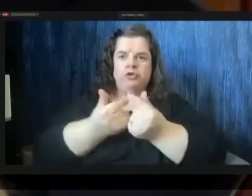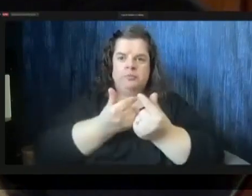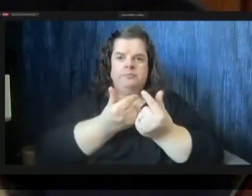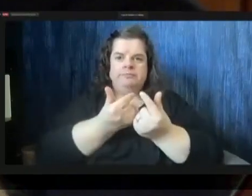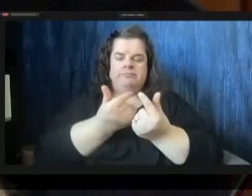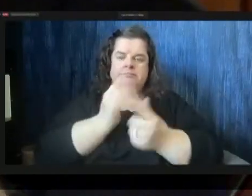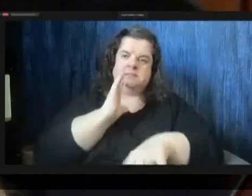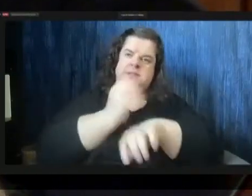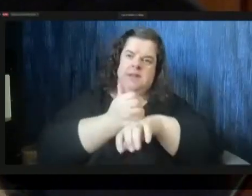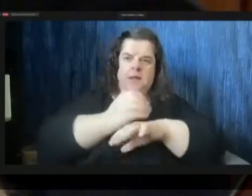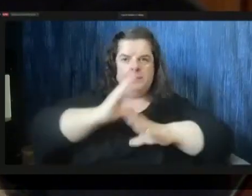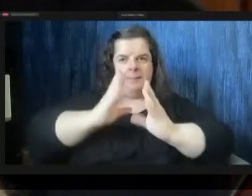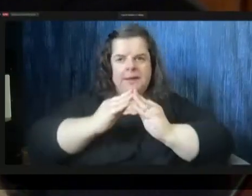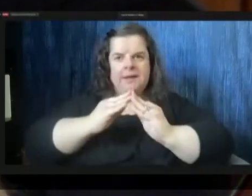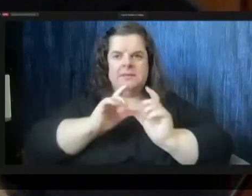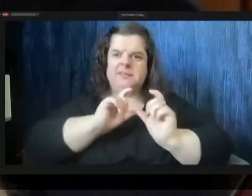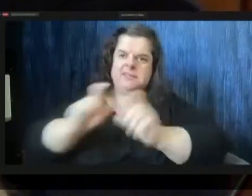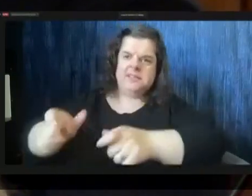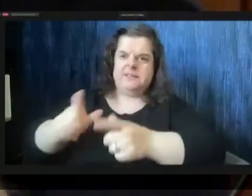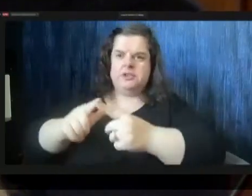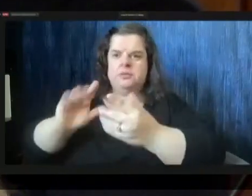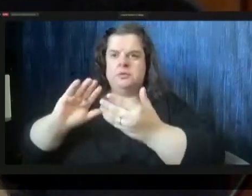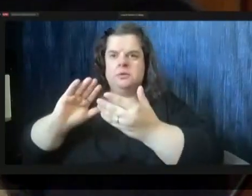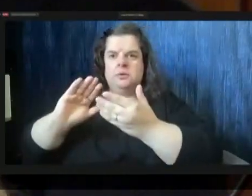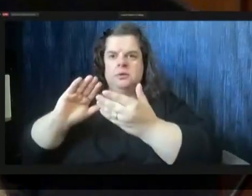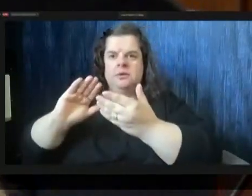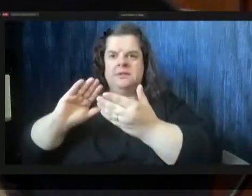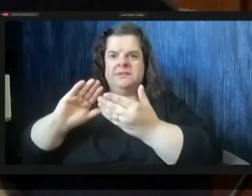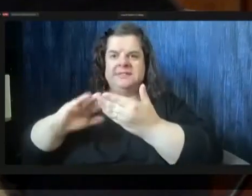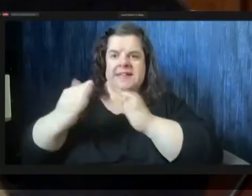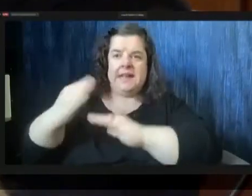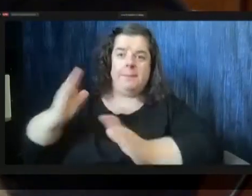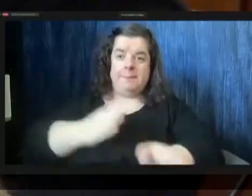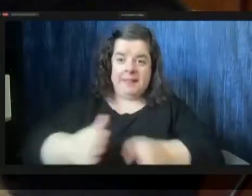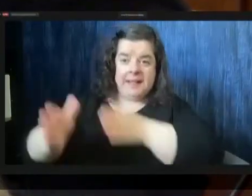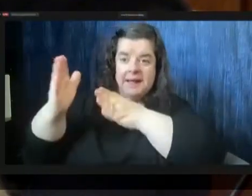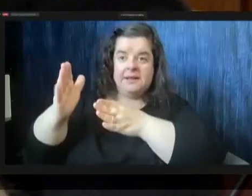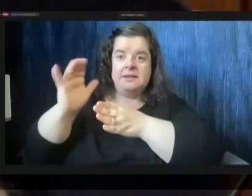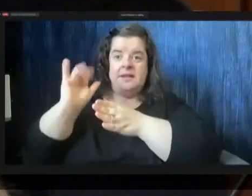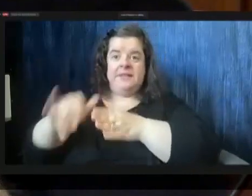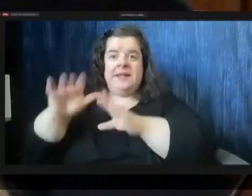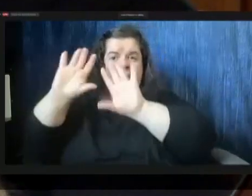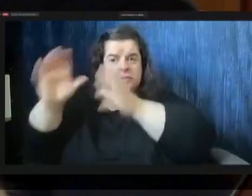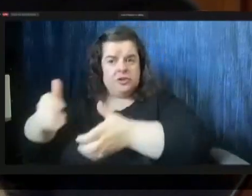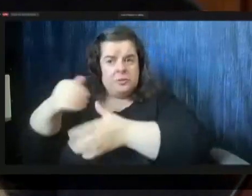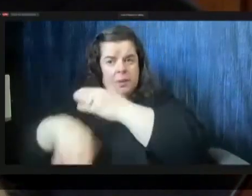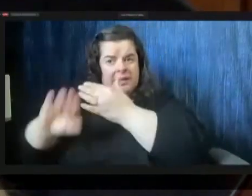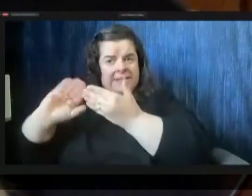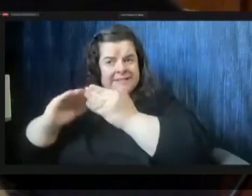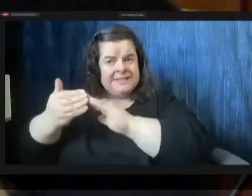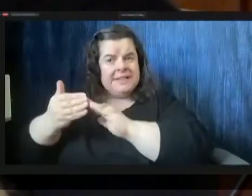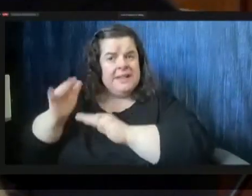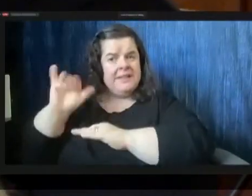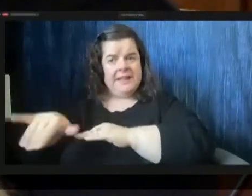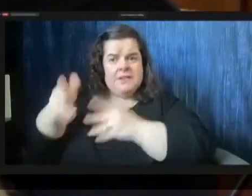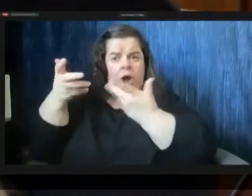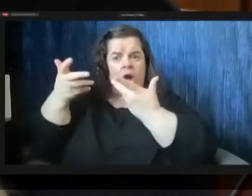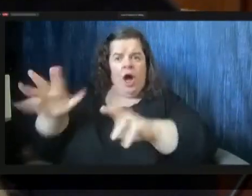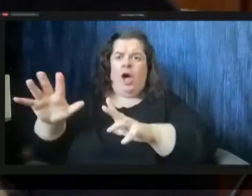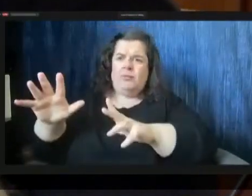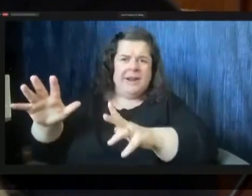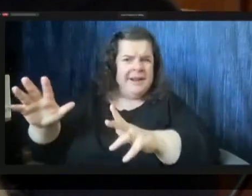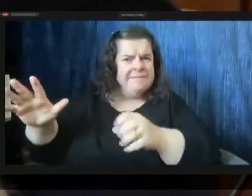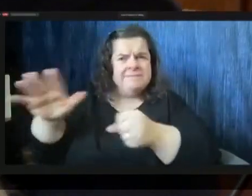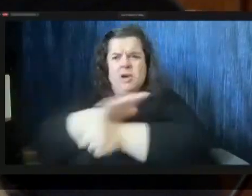it in the hands of community of city planning, an organization and agency within the city that's already strapped for resources